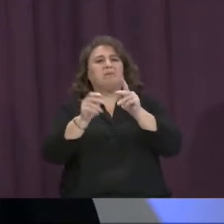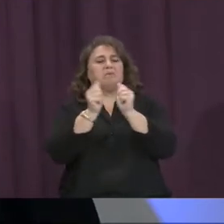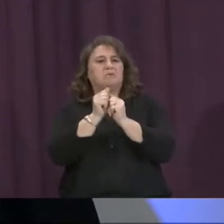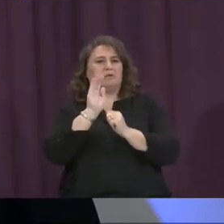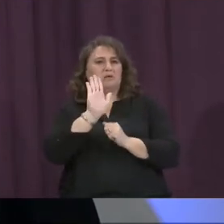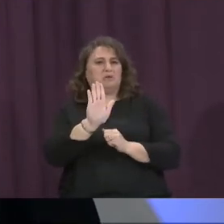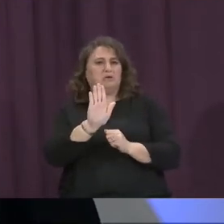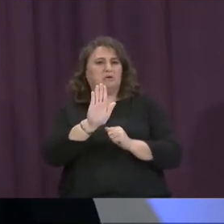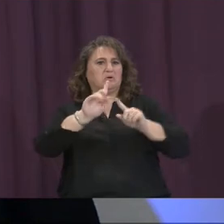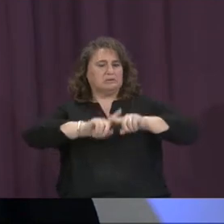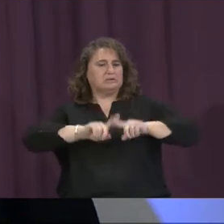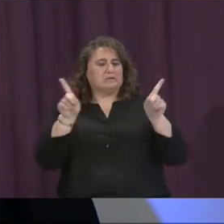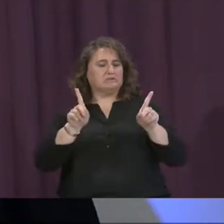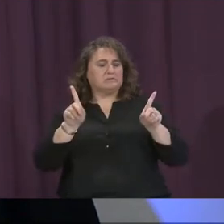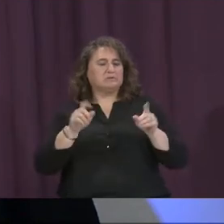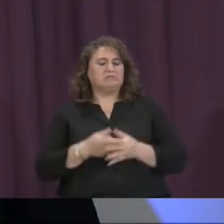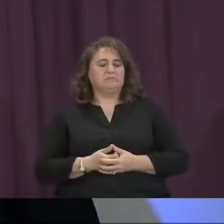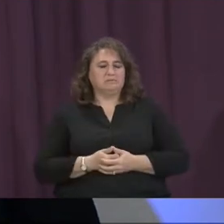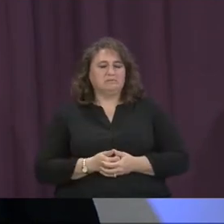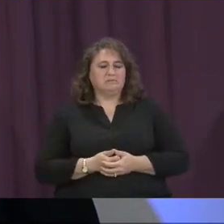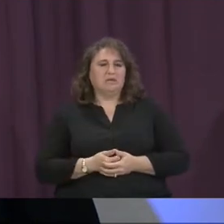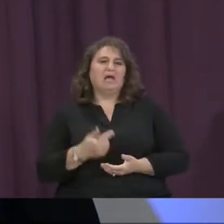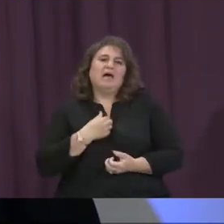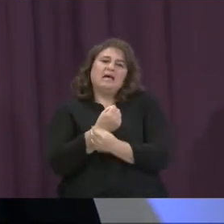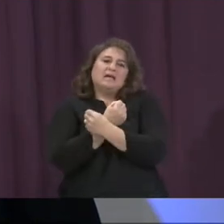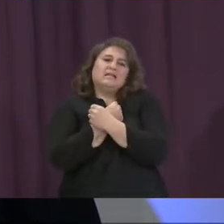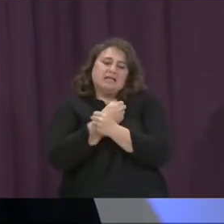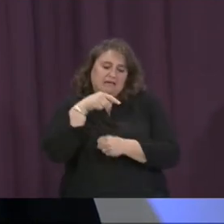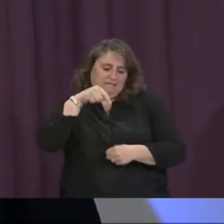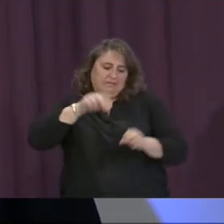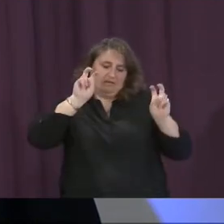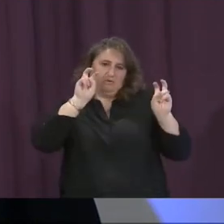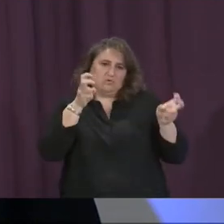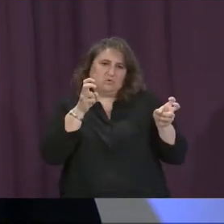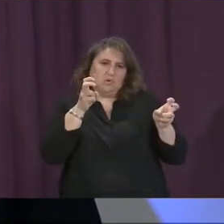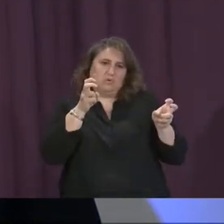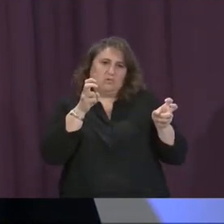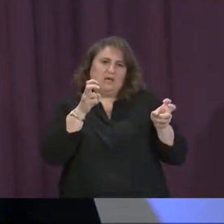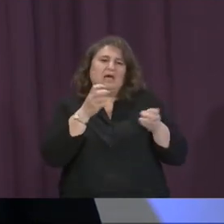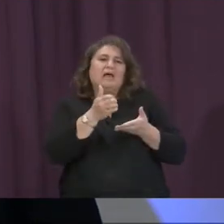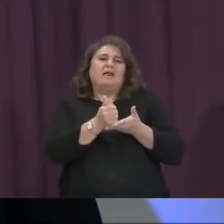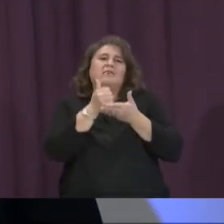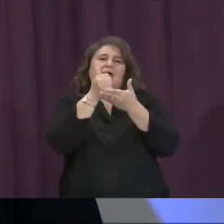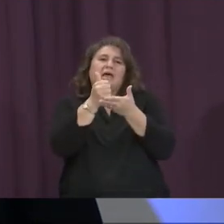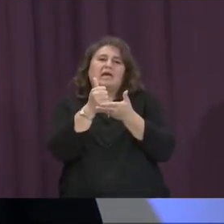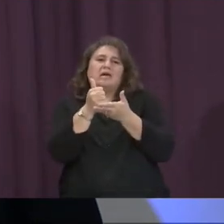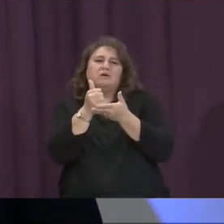So I just love this quote. I just think it's a really good quote that kind of pulls things together.